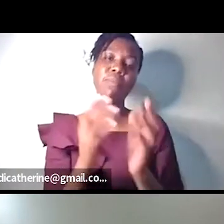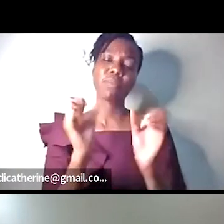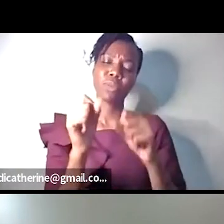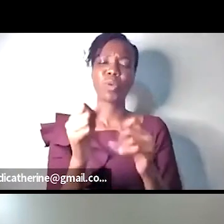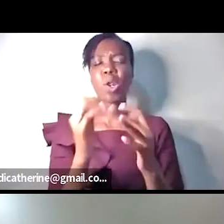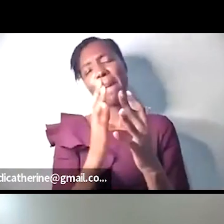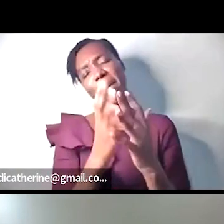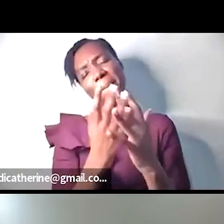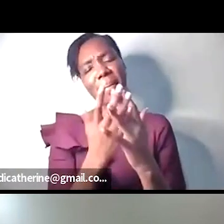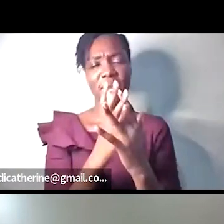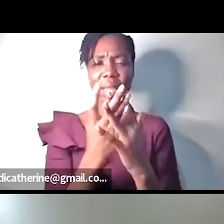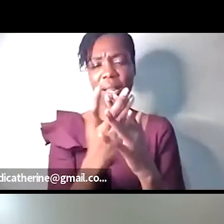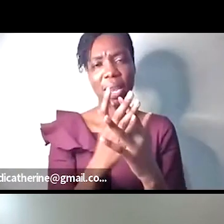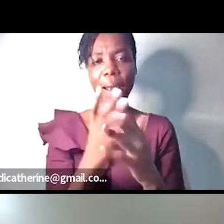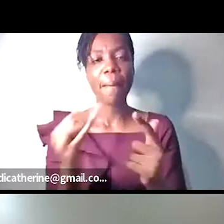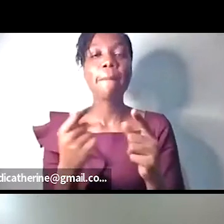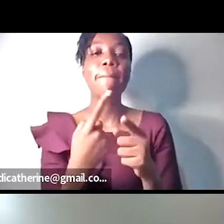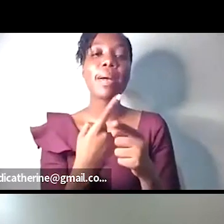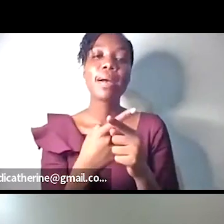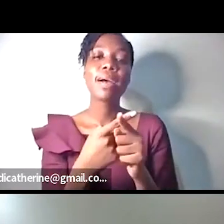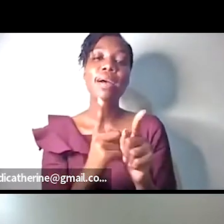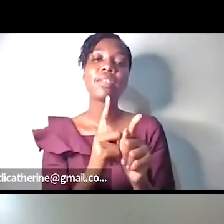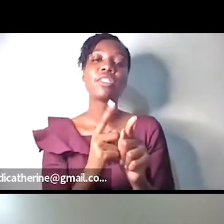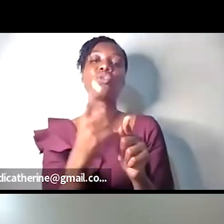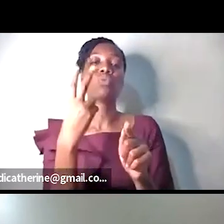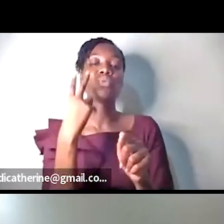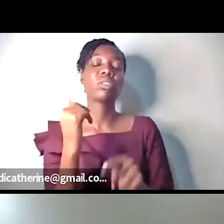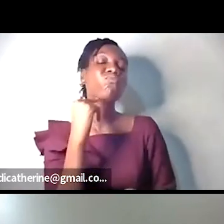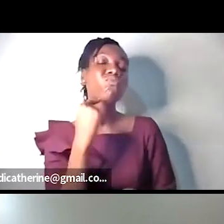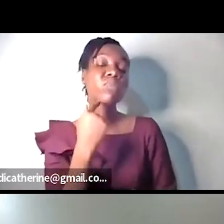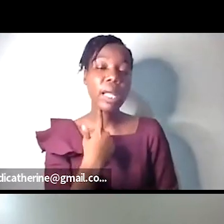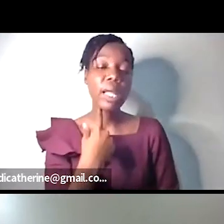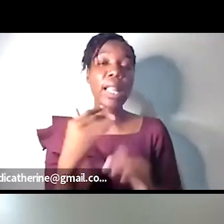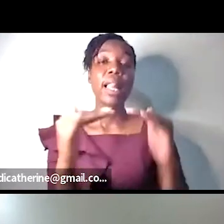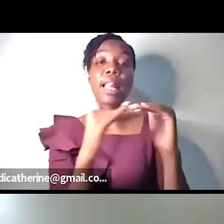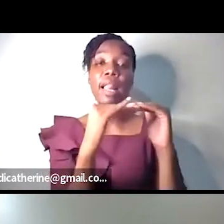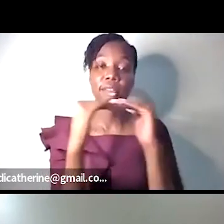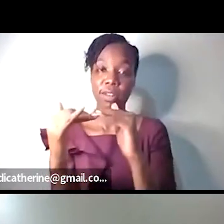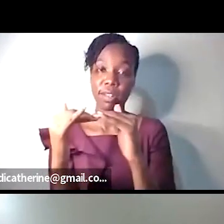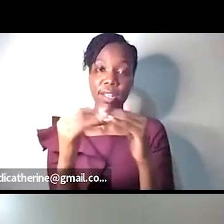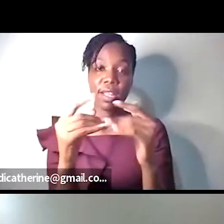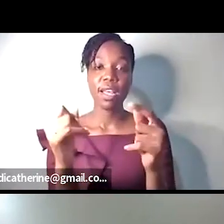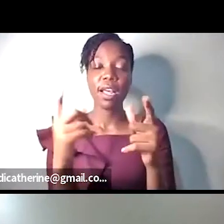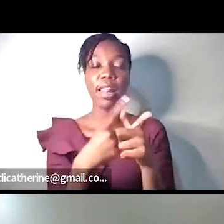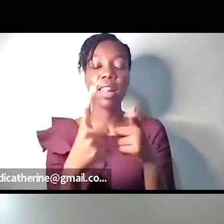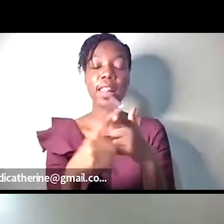you cannot reach that C-suite level as an engineer, as a woman engineers.